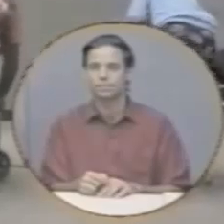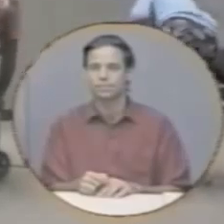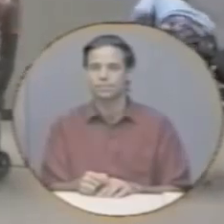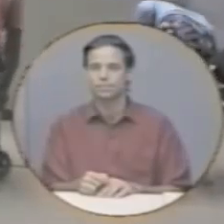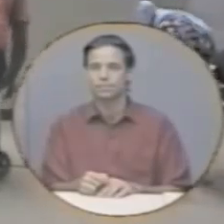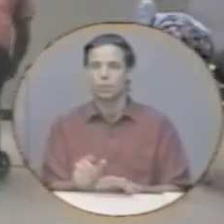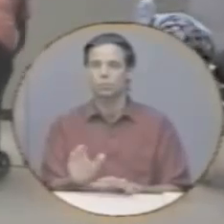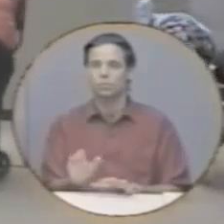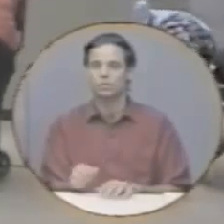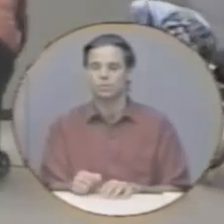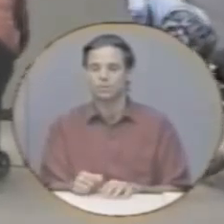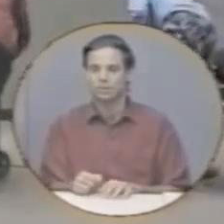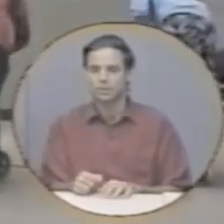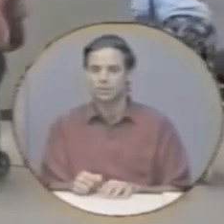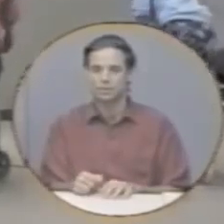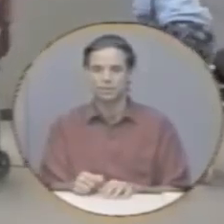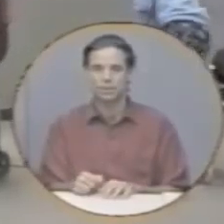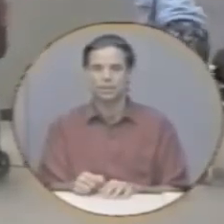Whoops.